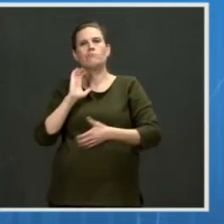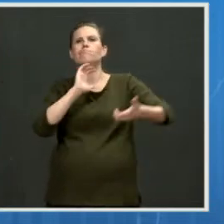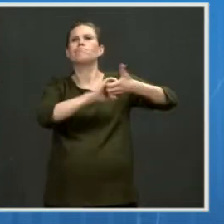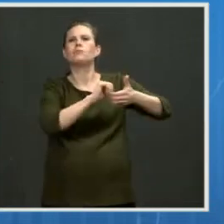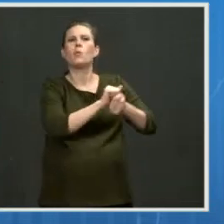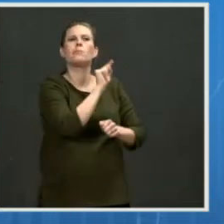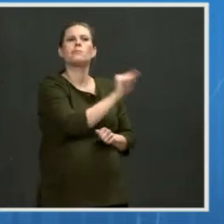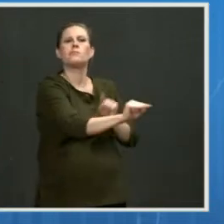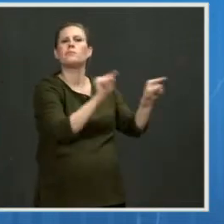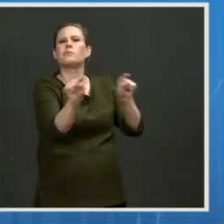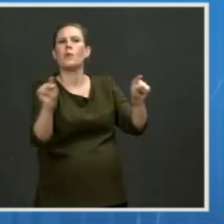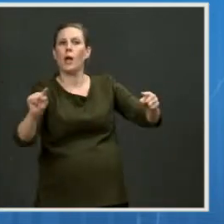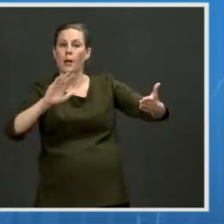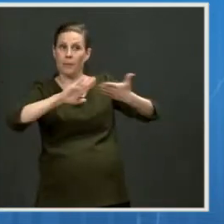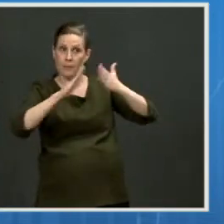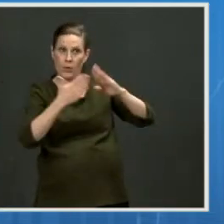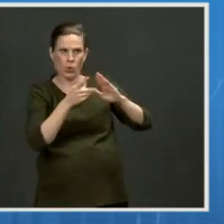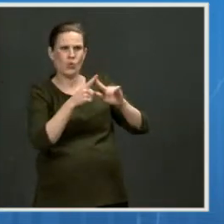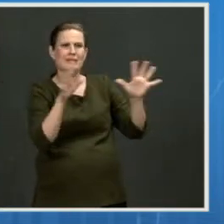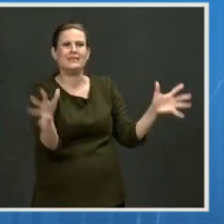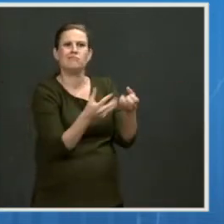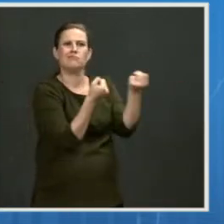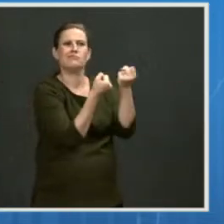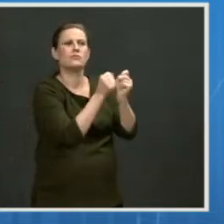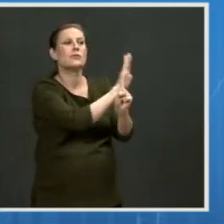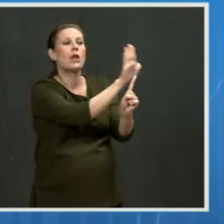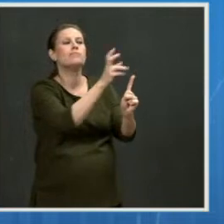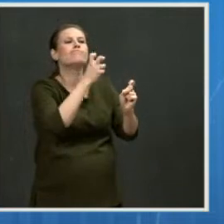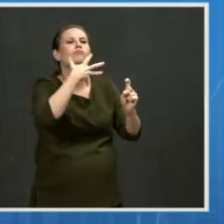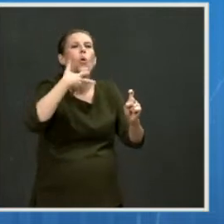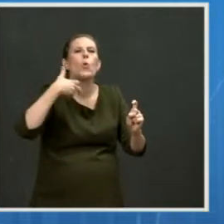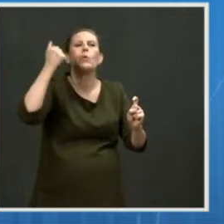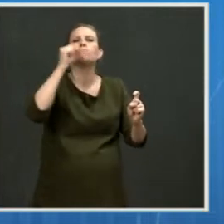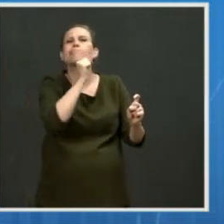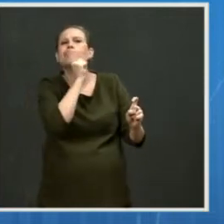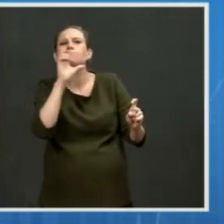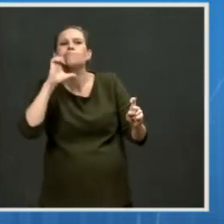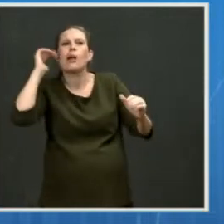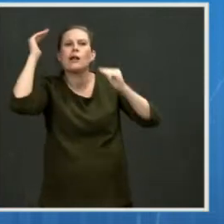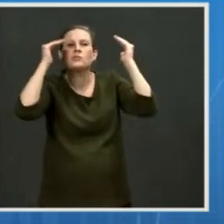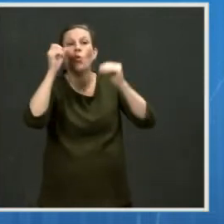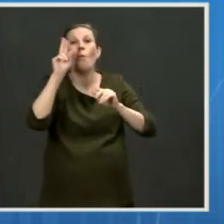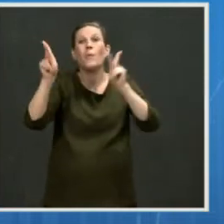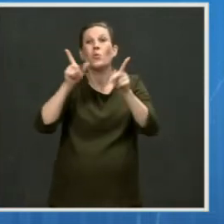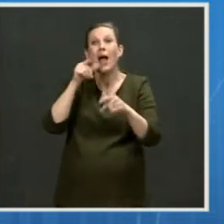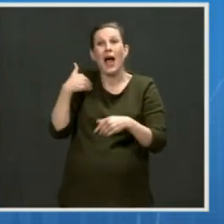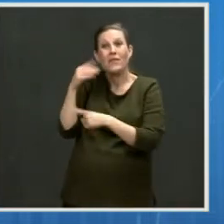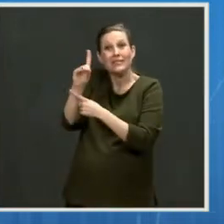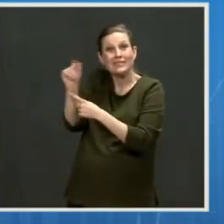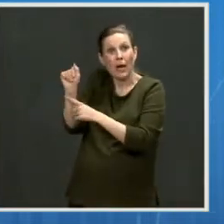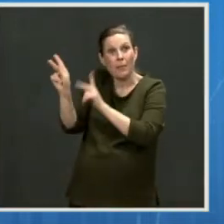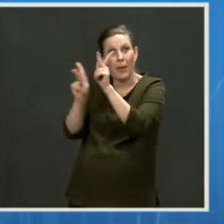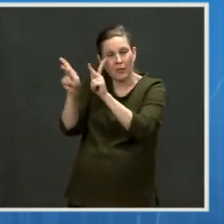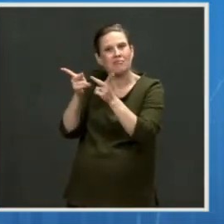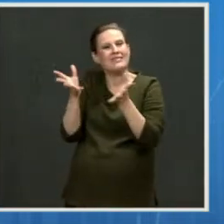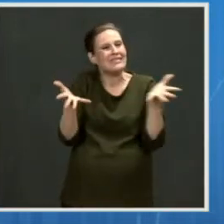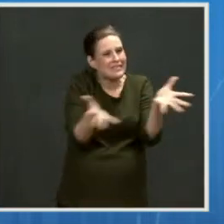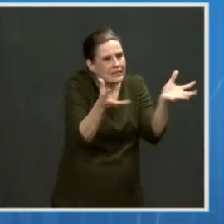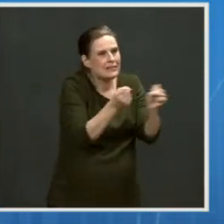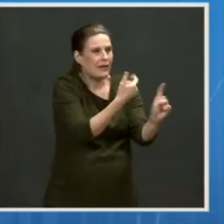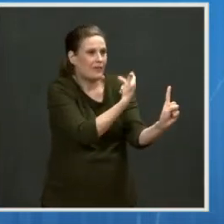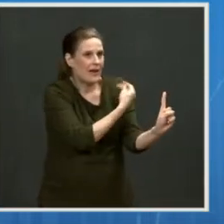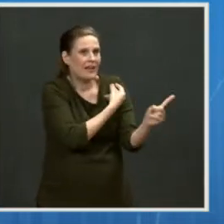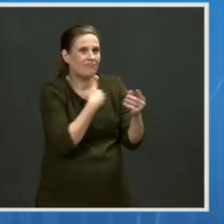get older, at-risk adults and those with disabilities vaccinated. This is helping to provide critical access to